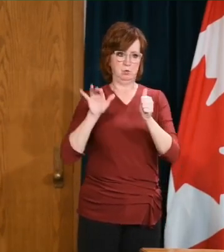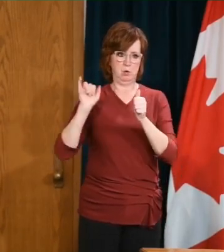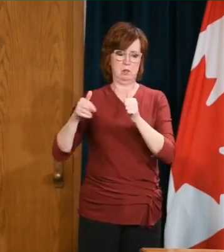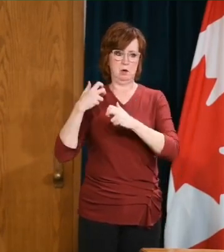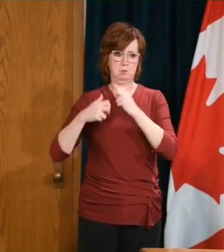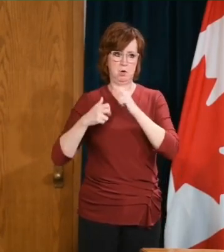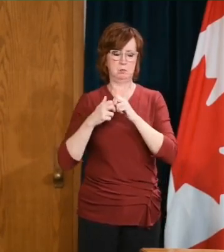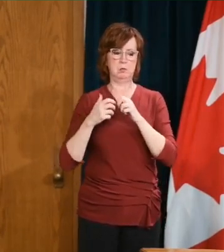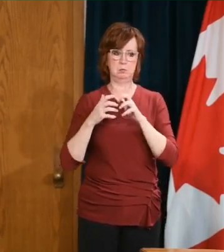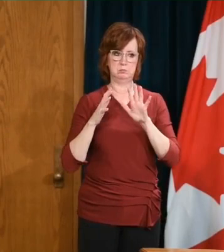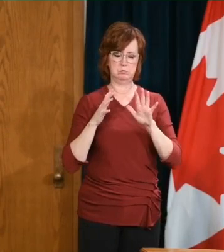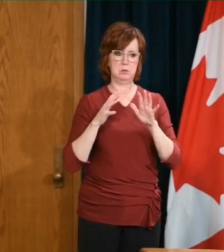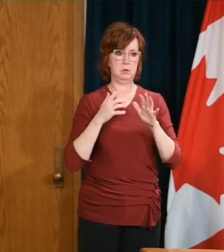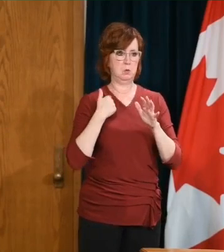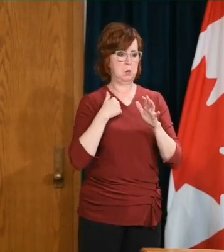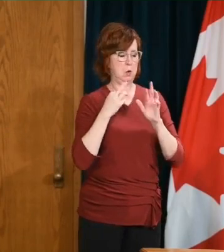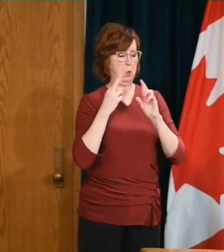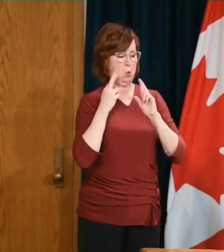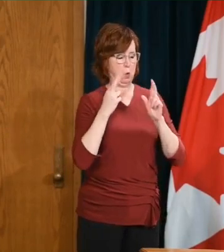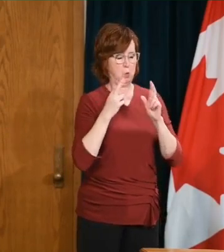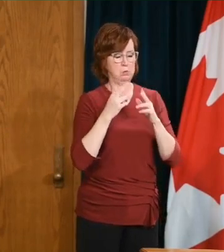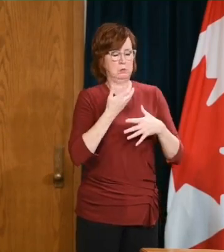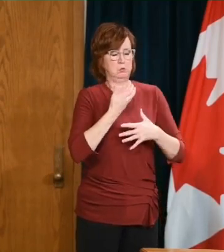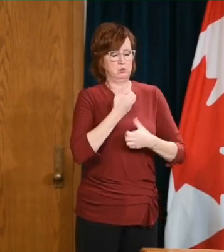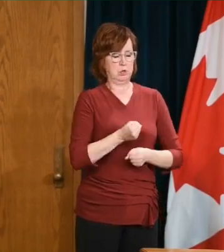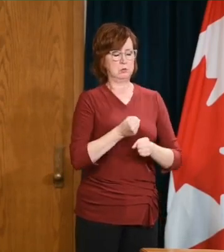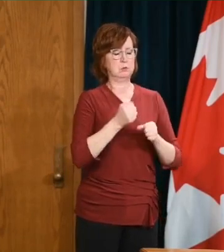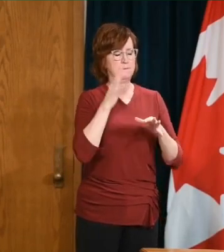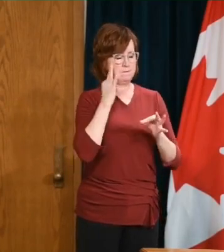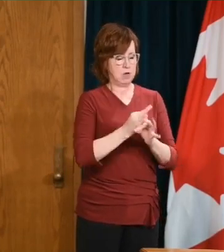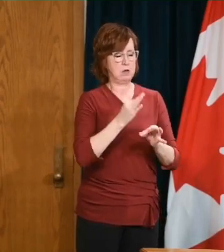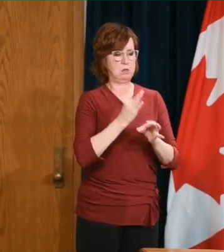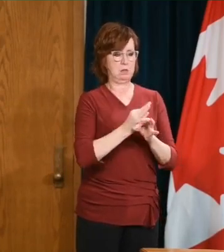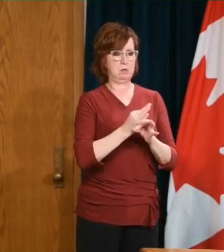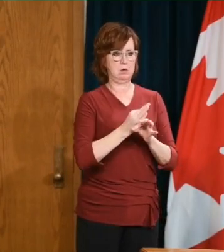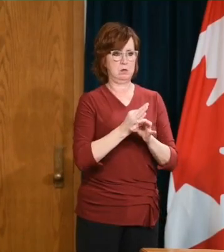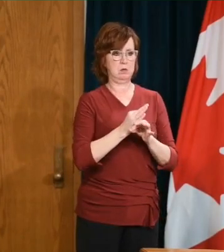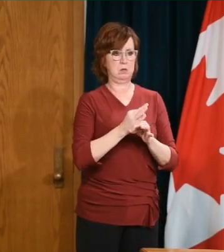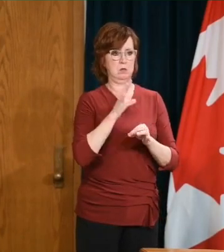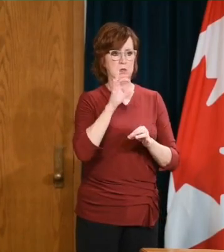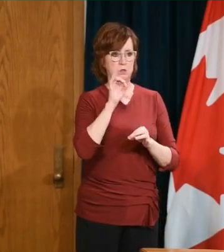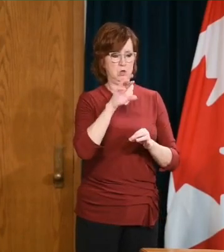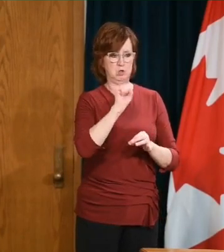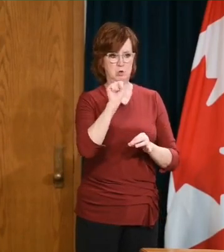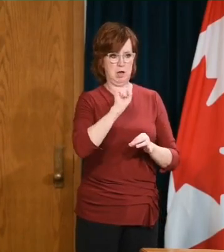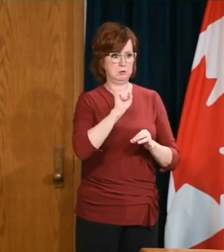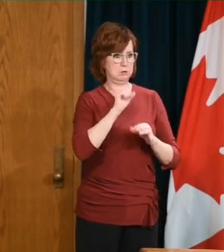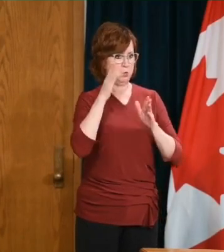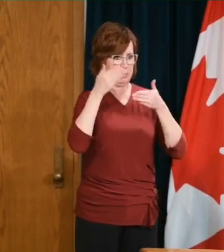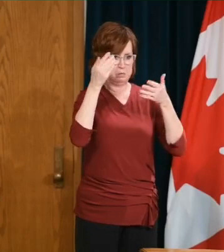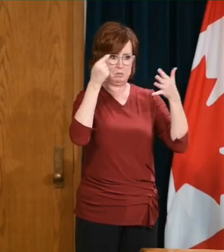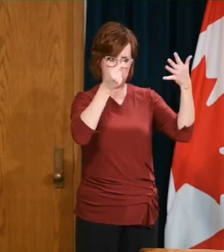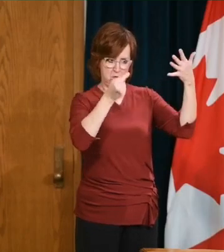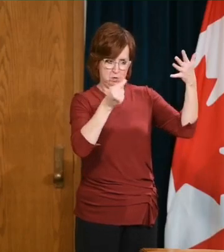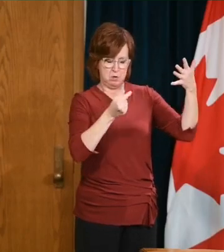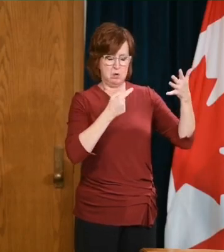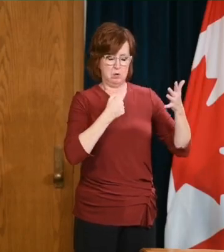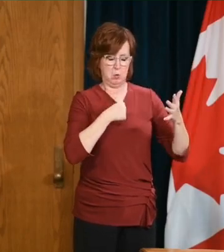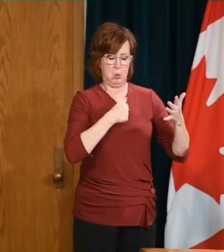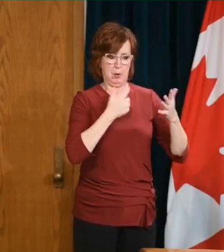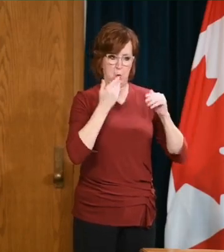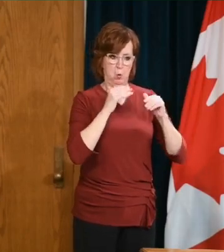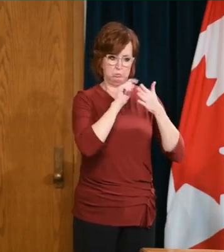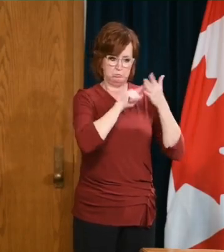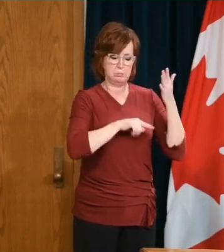And we trust and put our faith in the work and recommendations that Dr. Shahab has put forward, but also the work